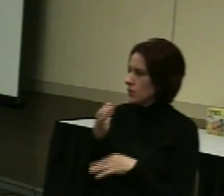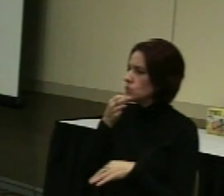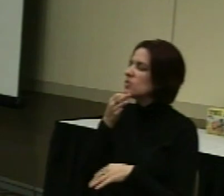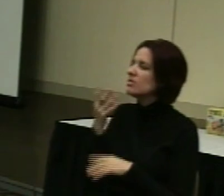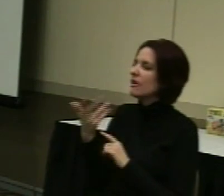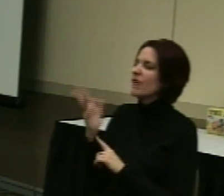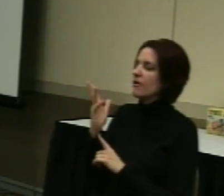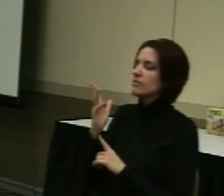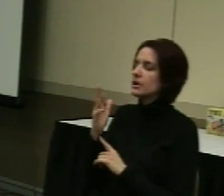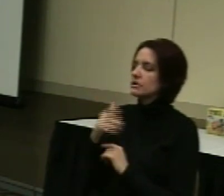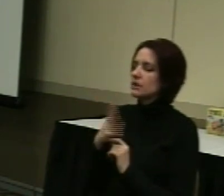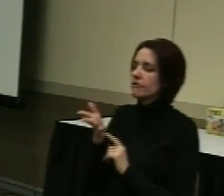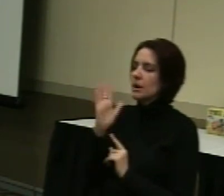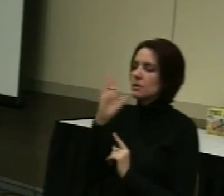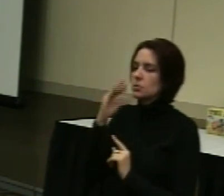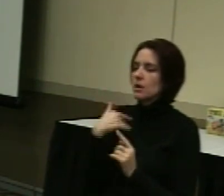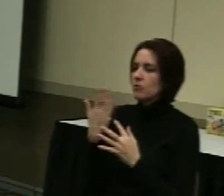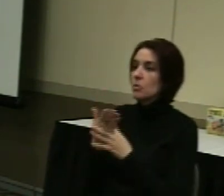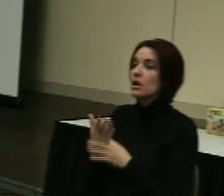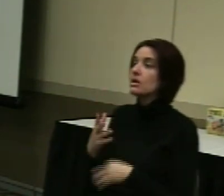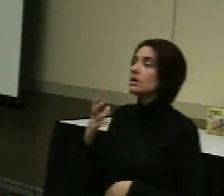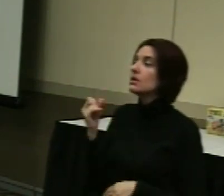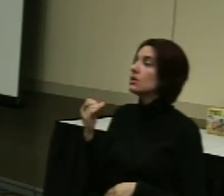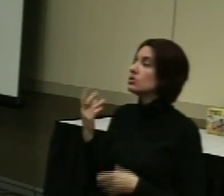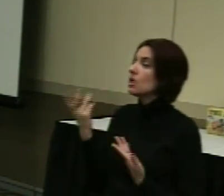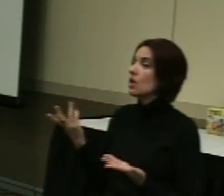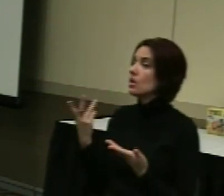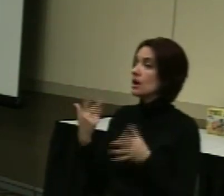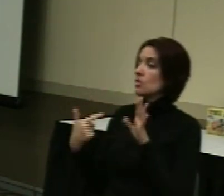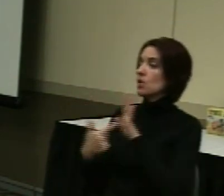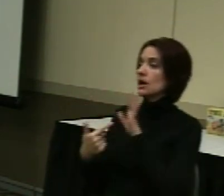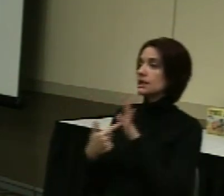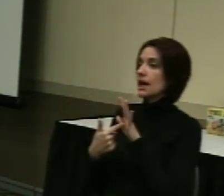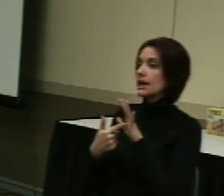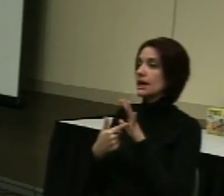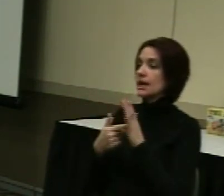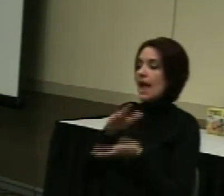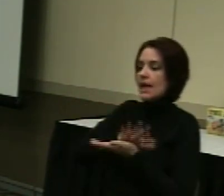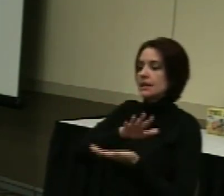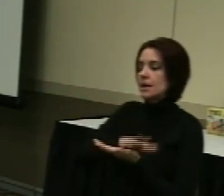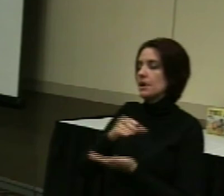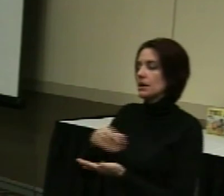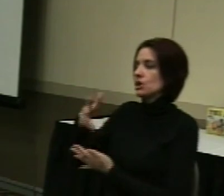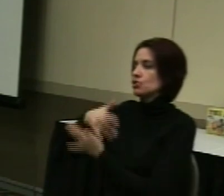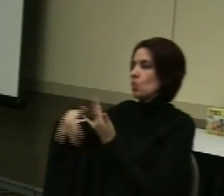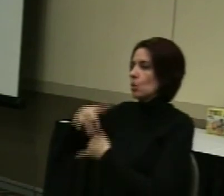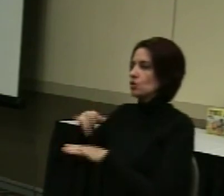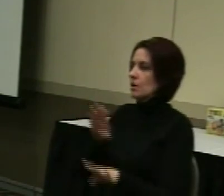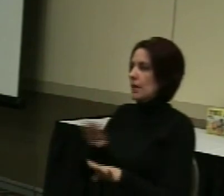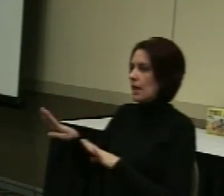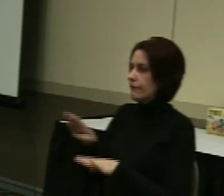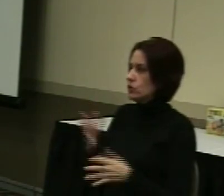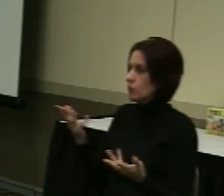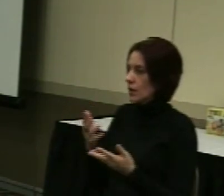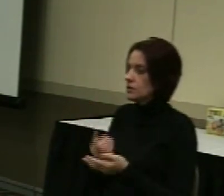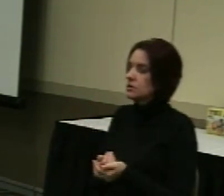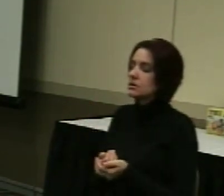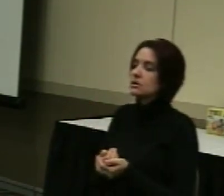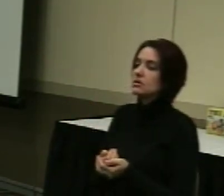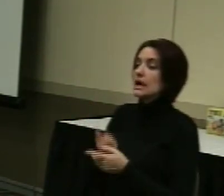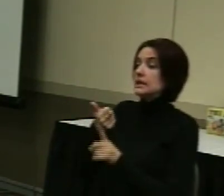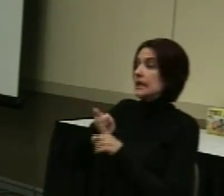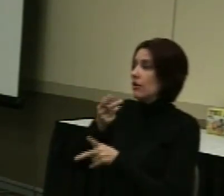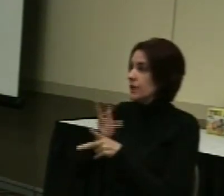on the child. What are the presenting academic and social behaviors? And you might throw in